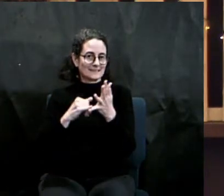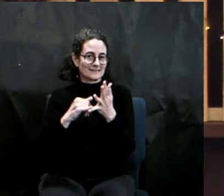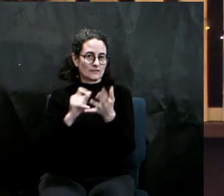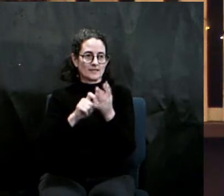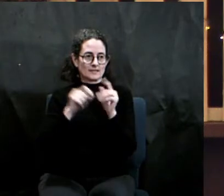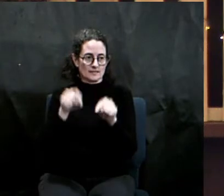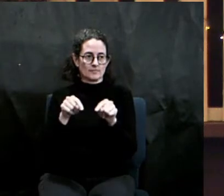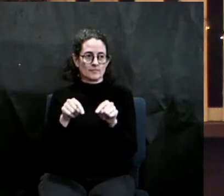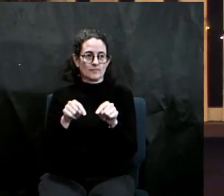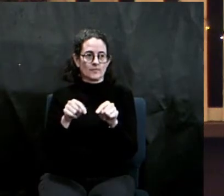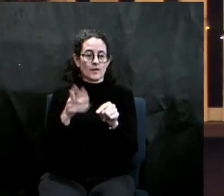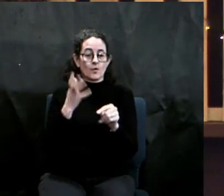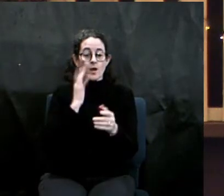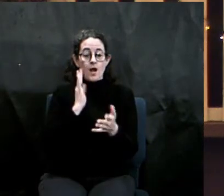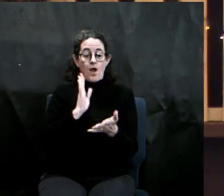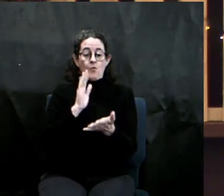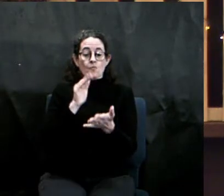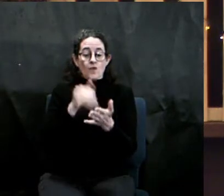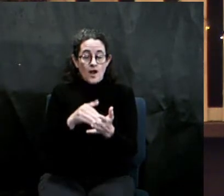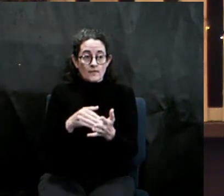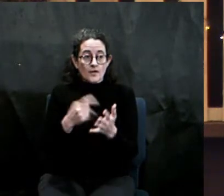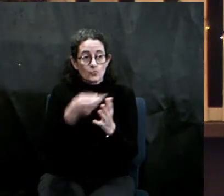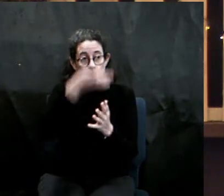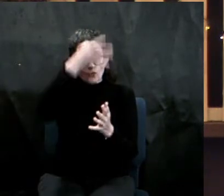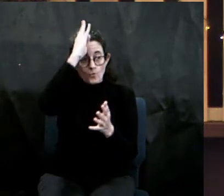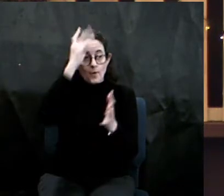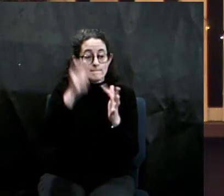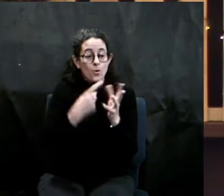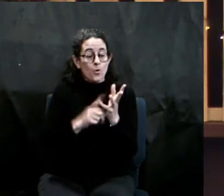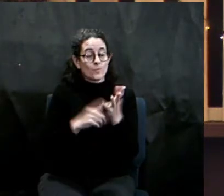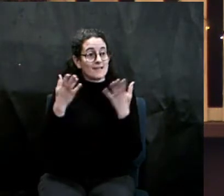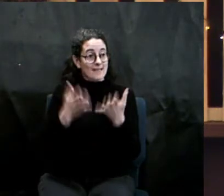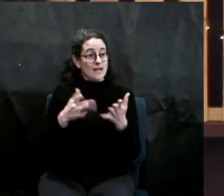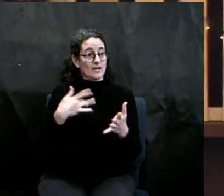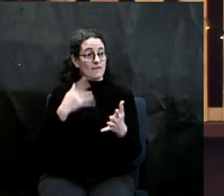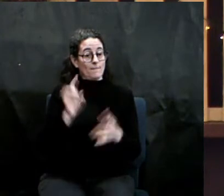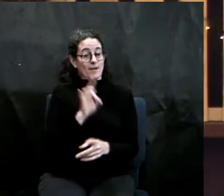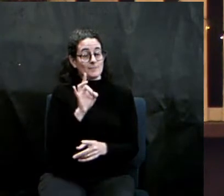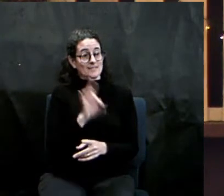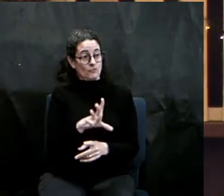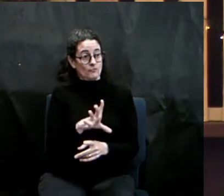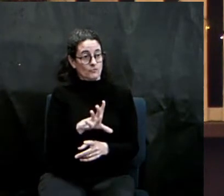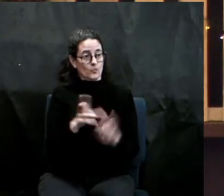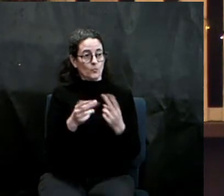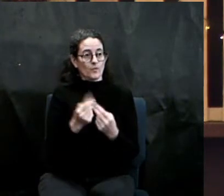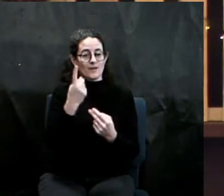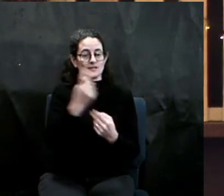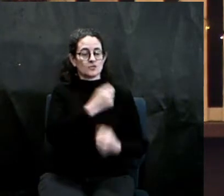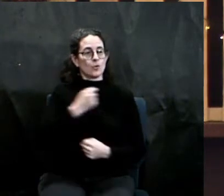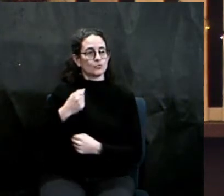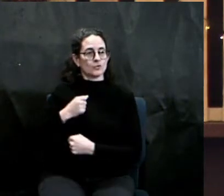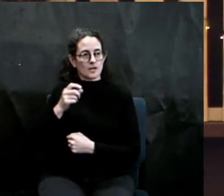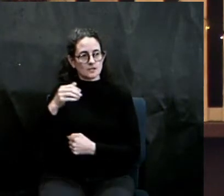Rome, Paul was allowed to live by himself with a soldier to guard him. 3 days later, he called together